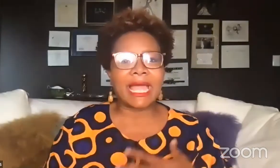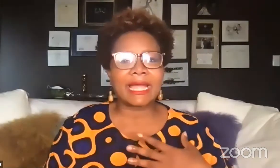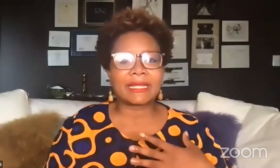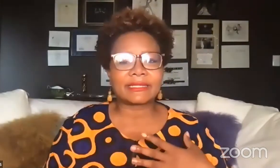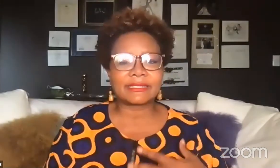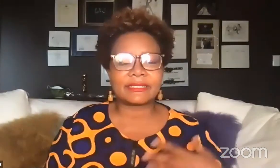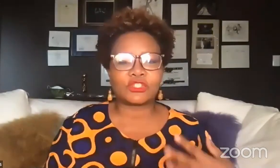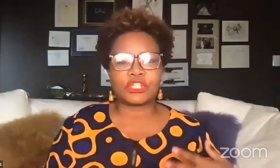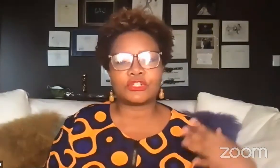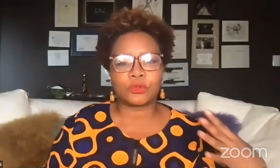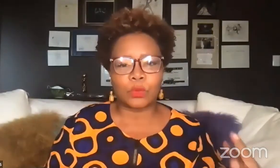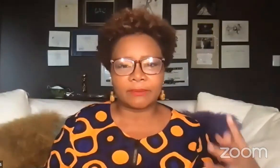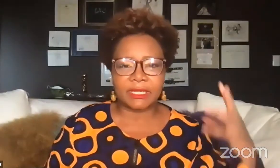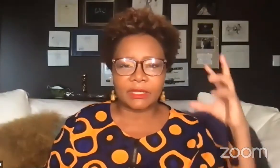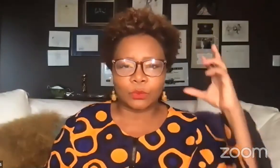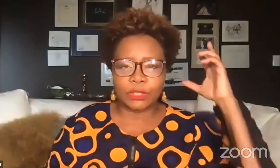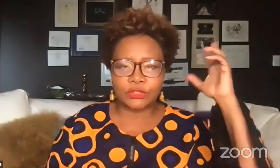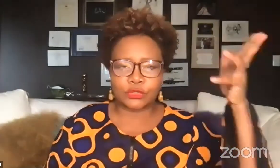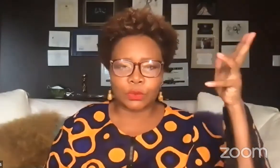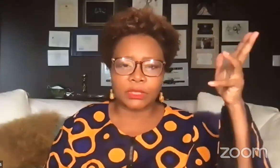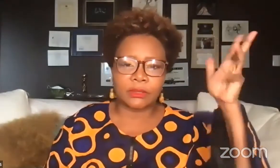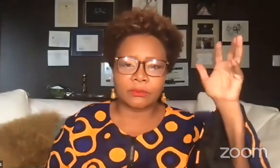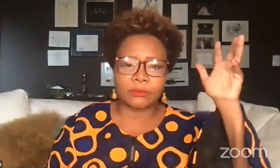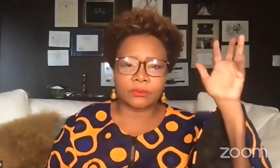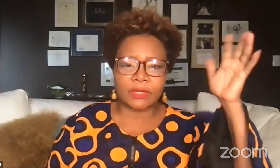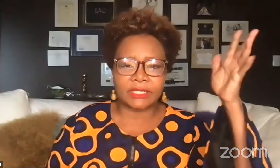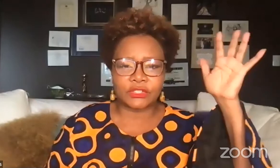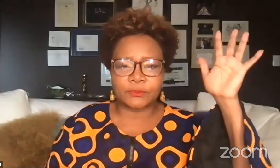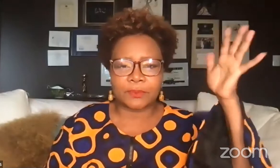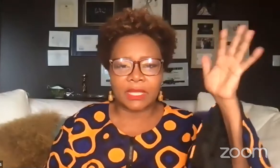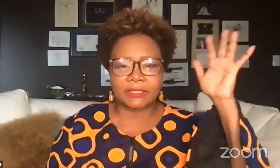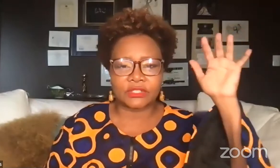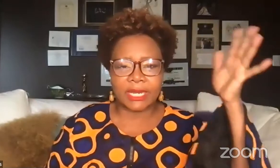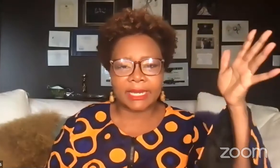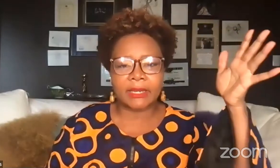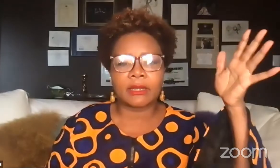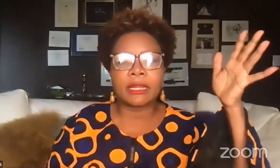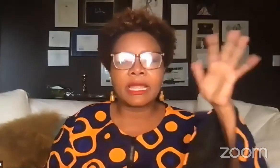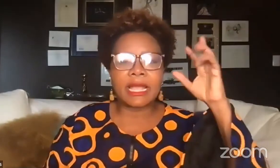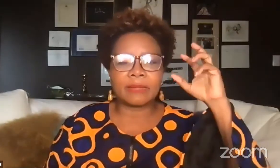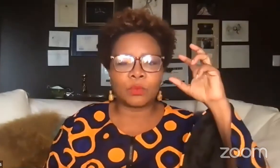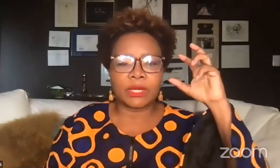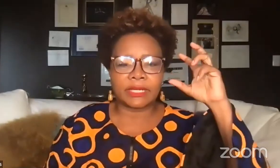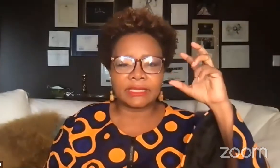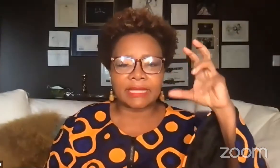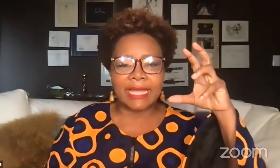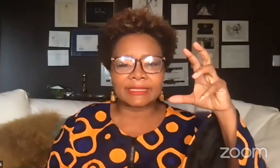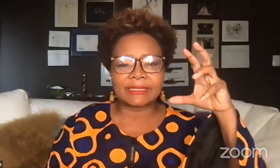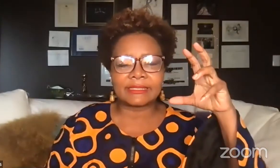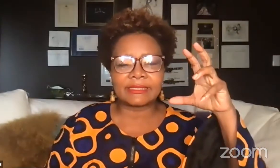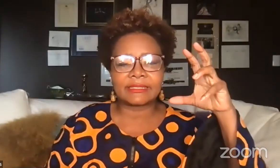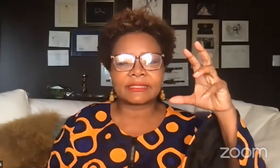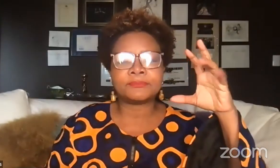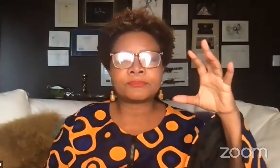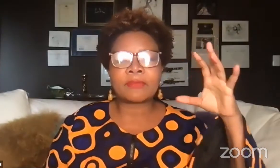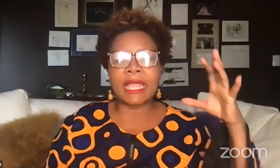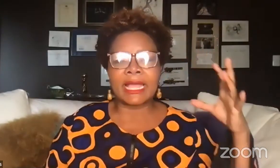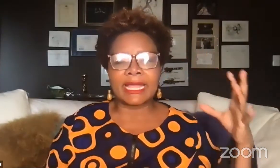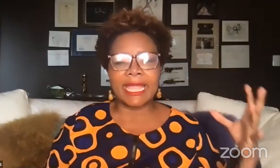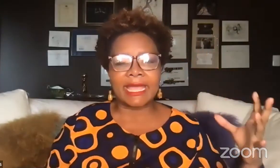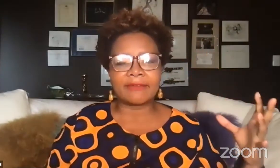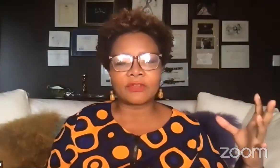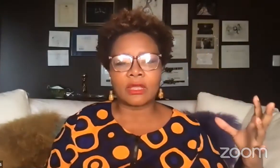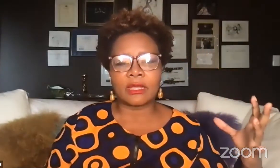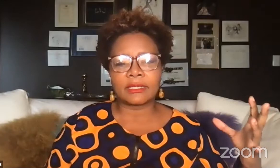a Black cisgendered woman with short reddish blondish hair. I'm wearing glasses.